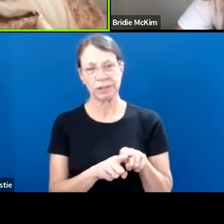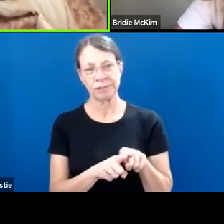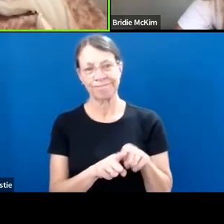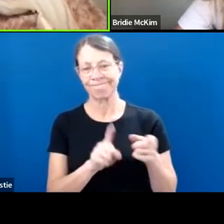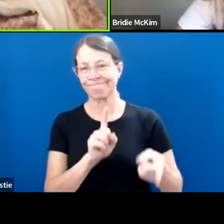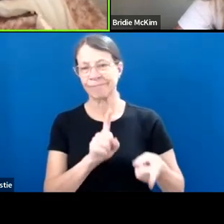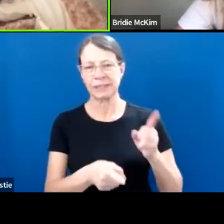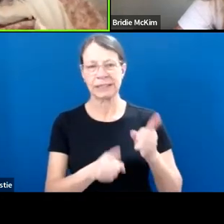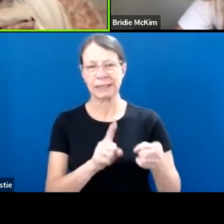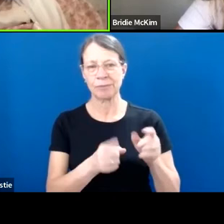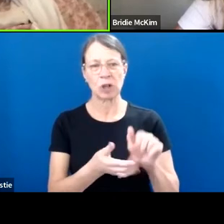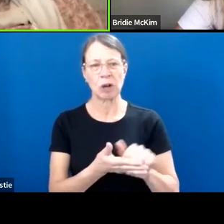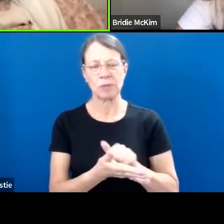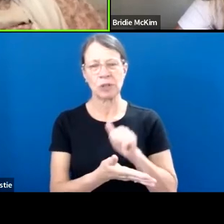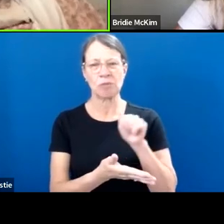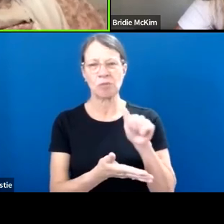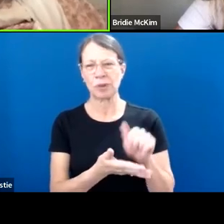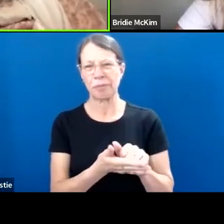a bit of a